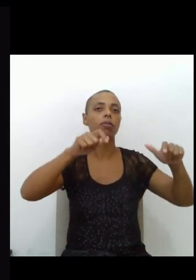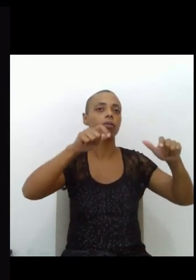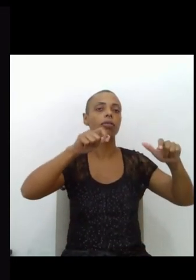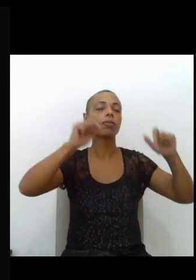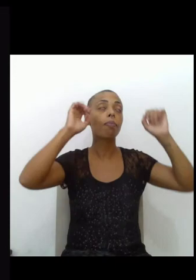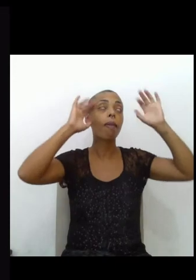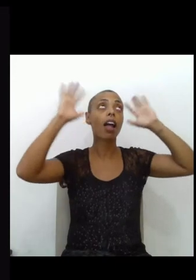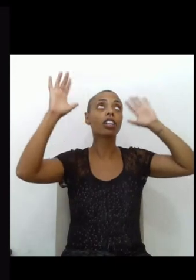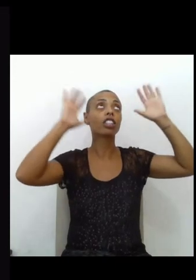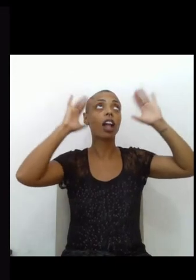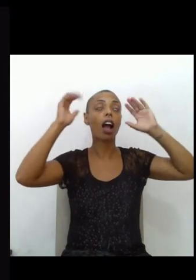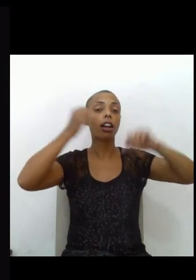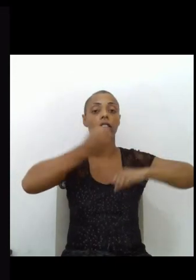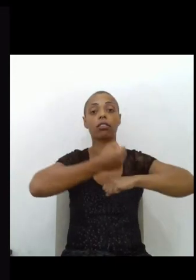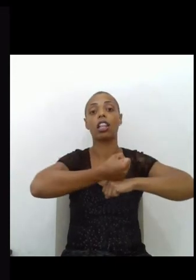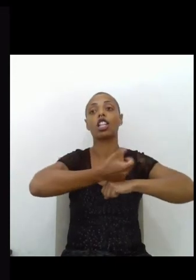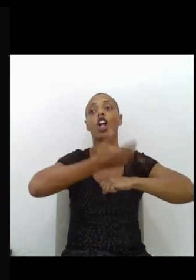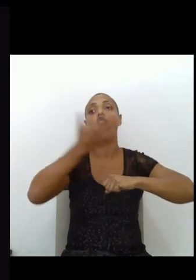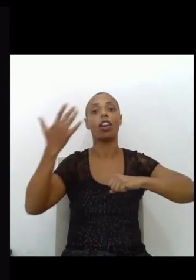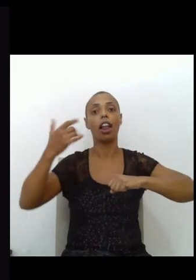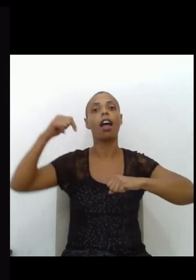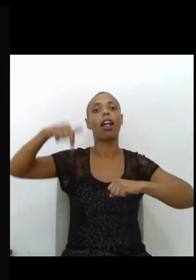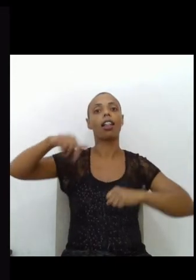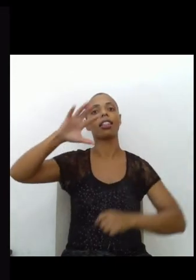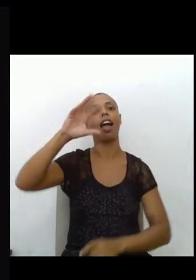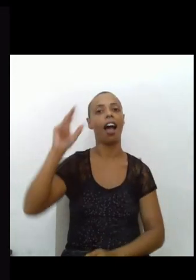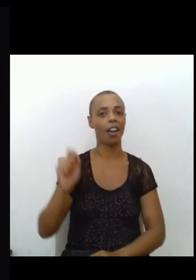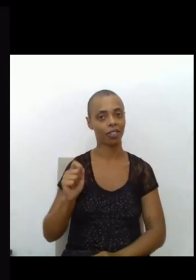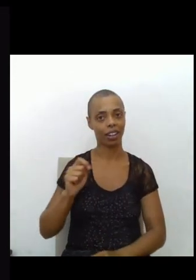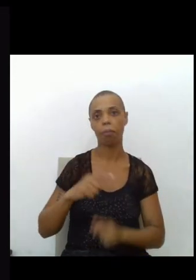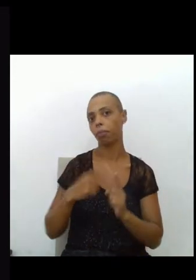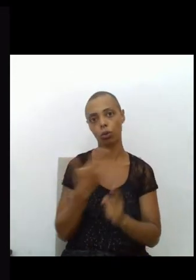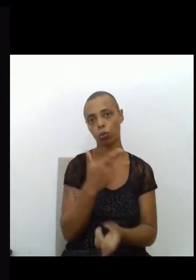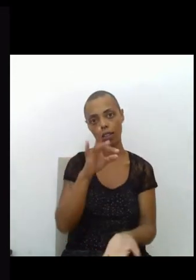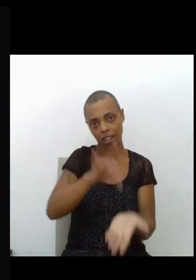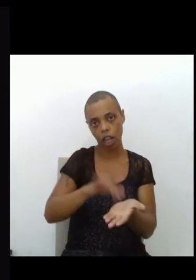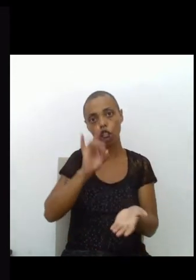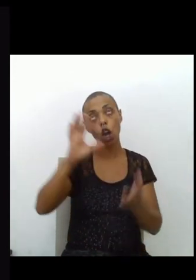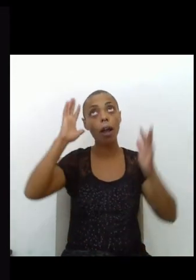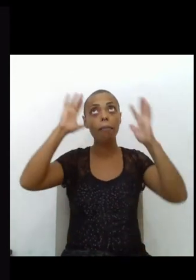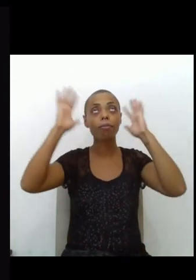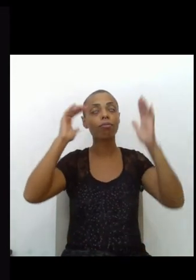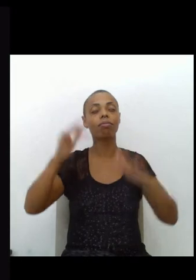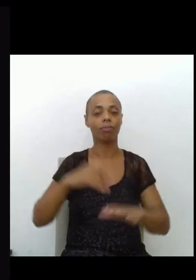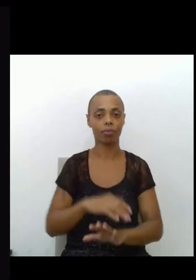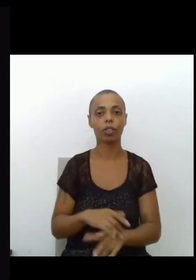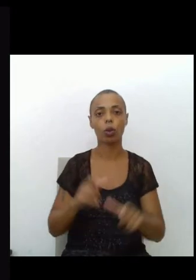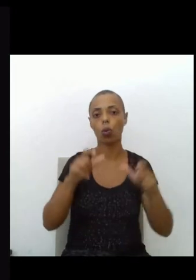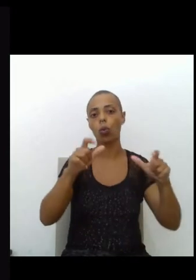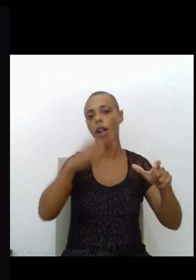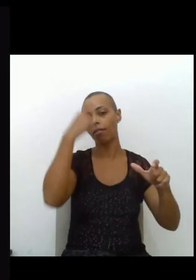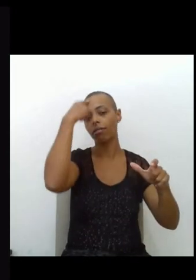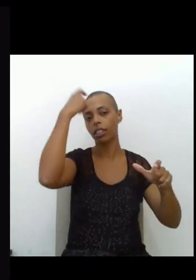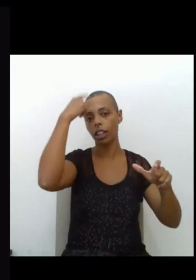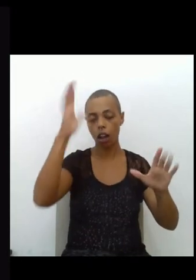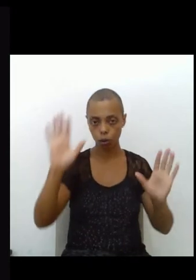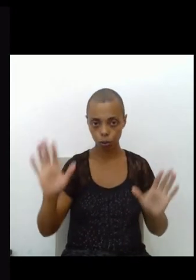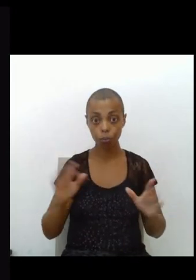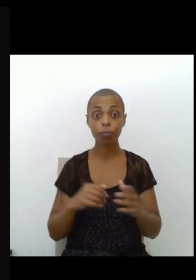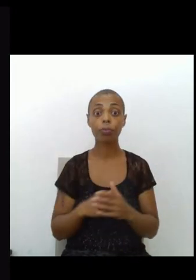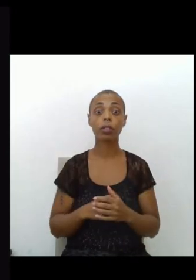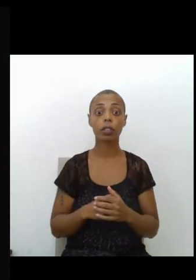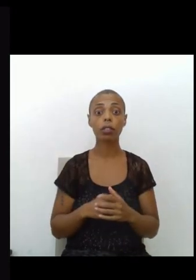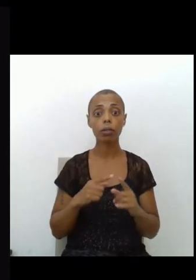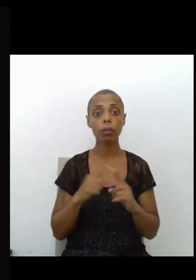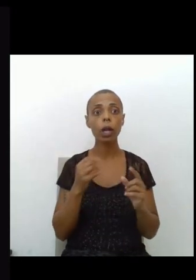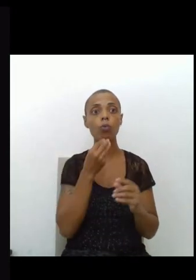yeah and so to locate the future white women in azania was also a kind of A